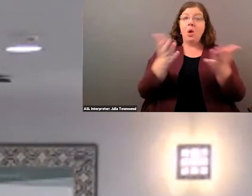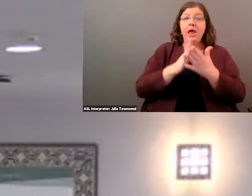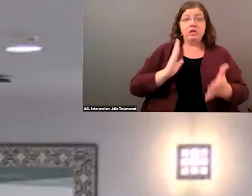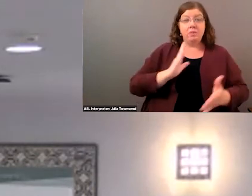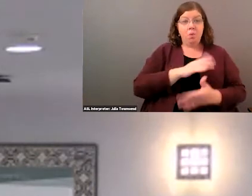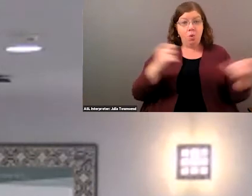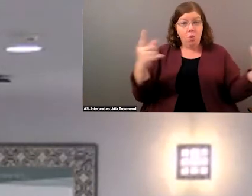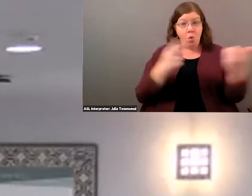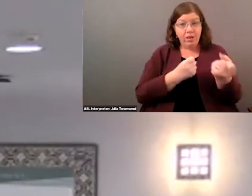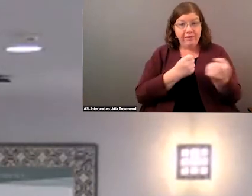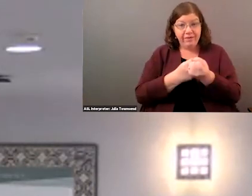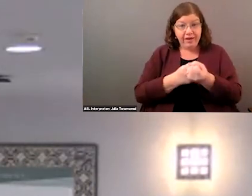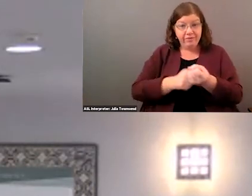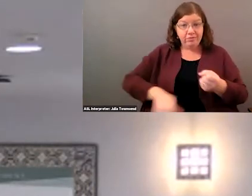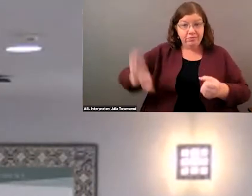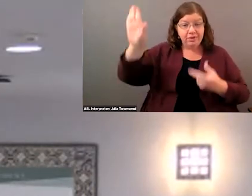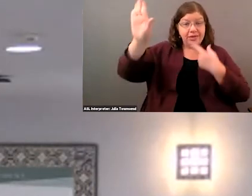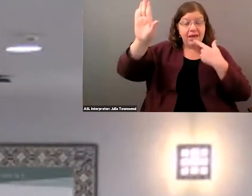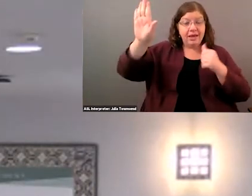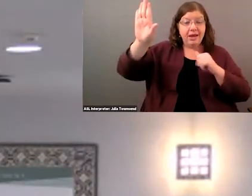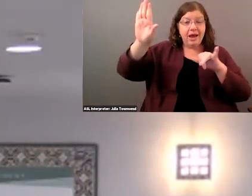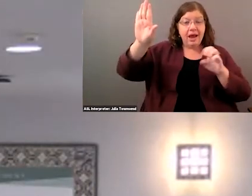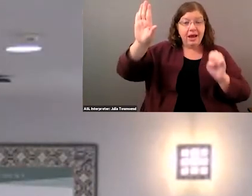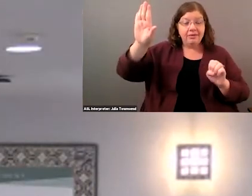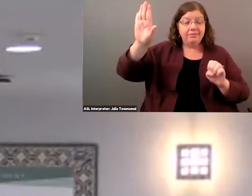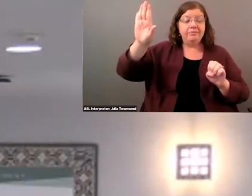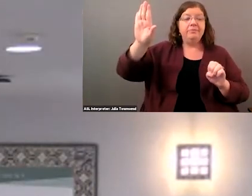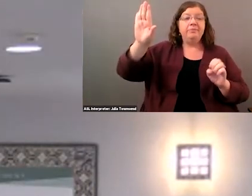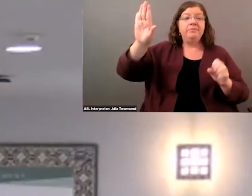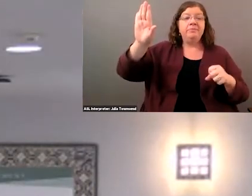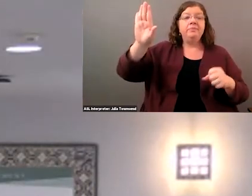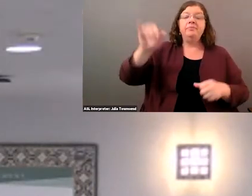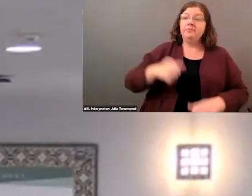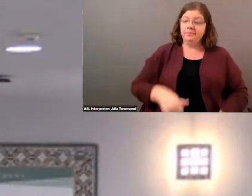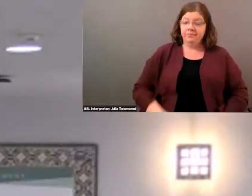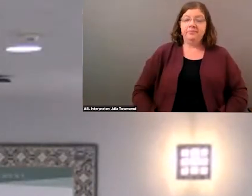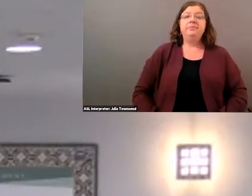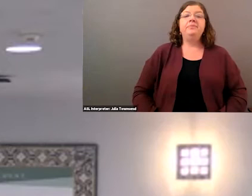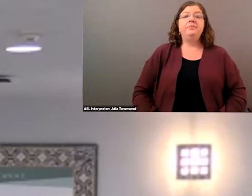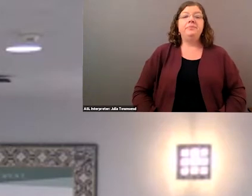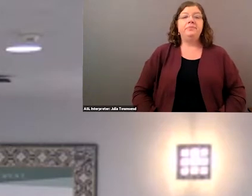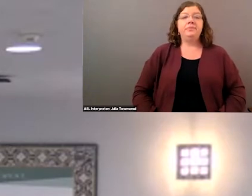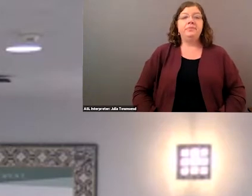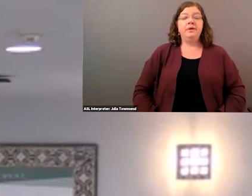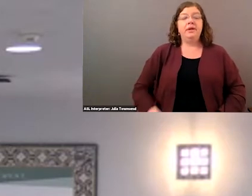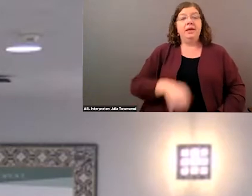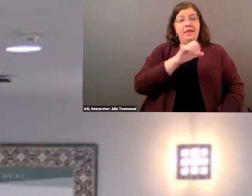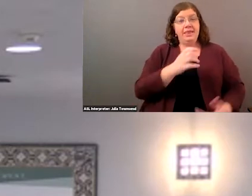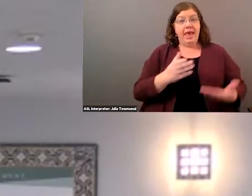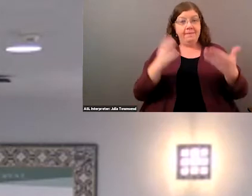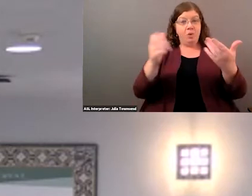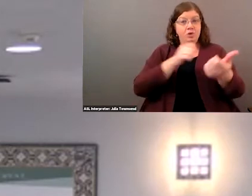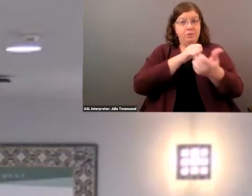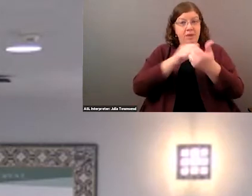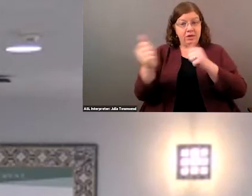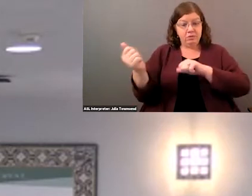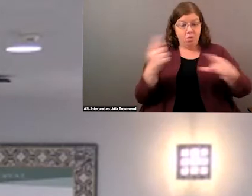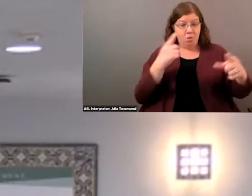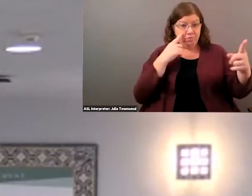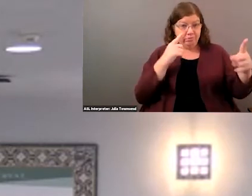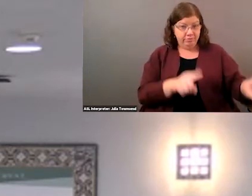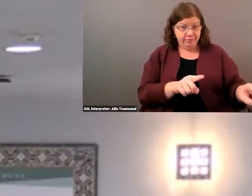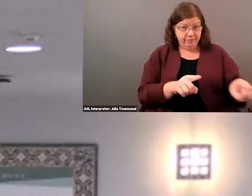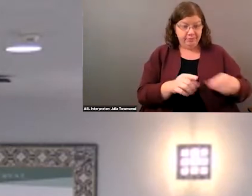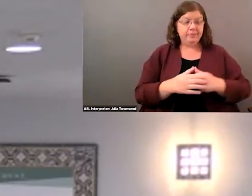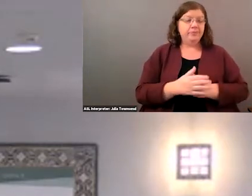Aye. Aye. That motion passes unanimously. And now on to number 12, the TOSA